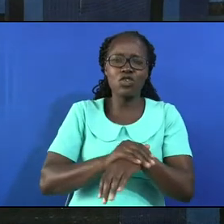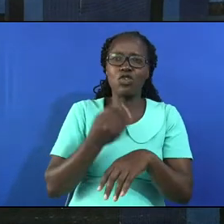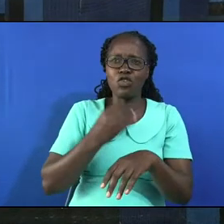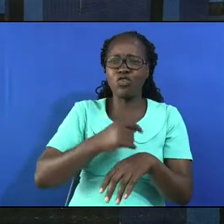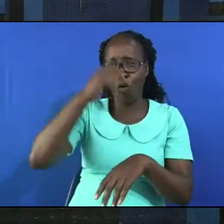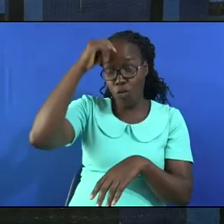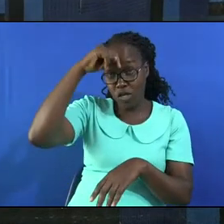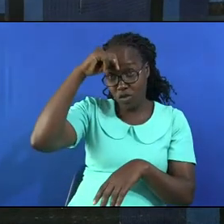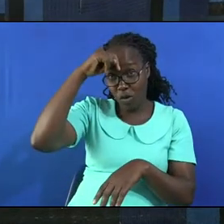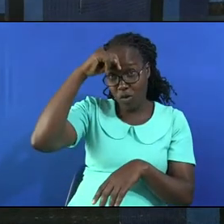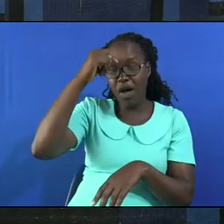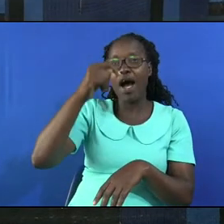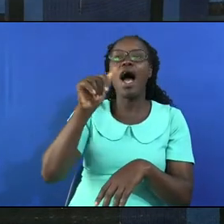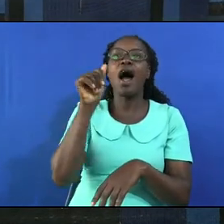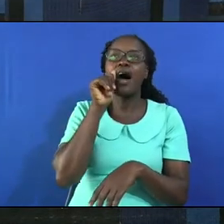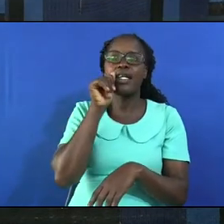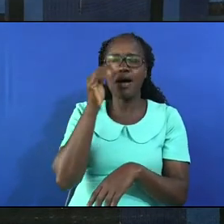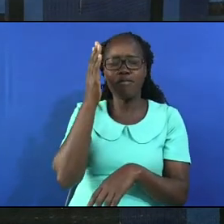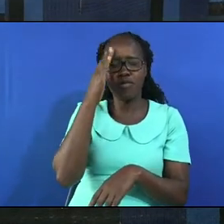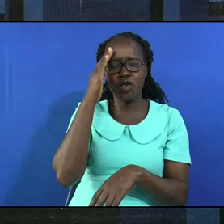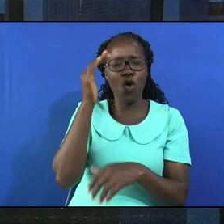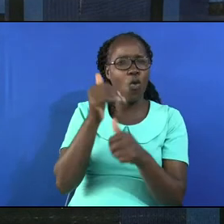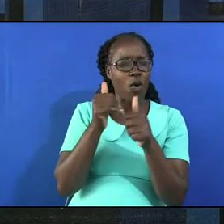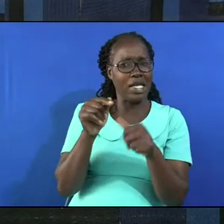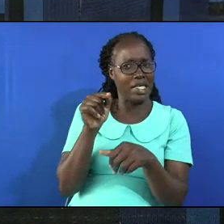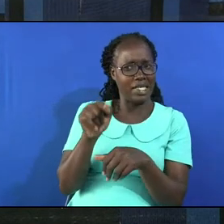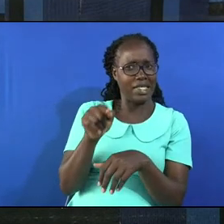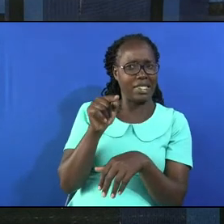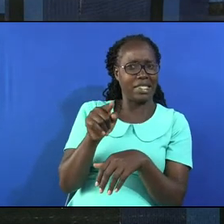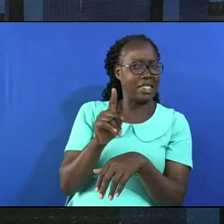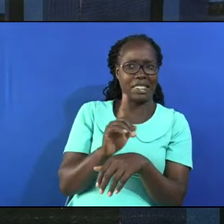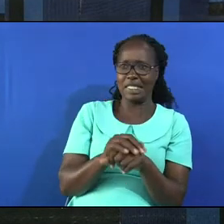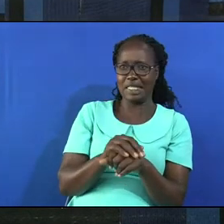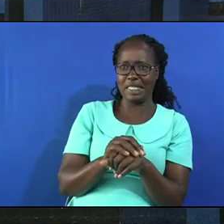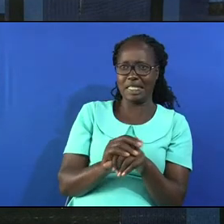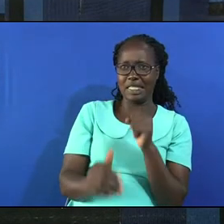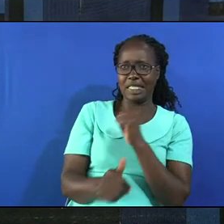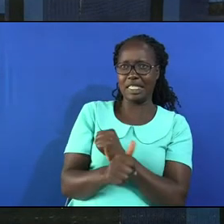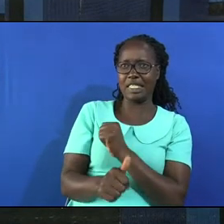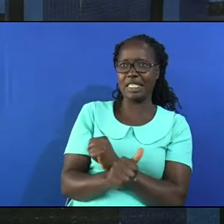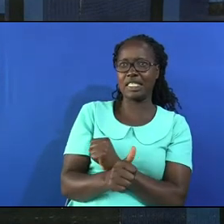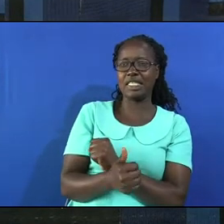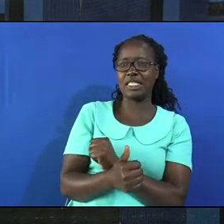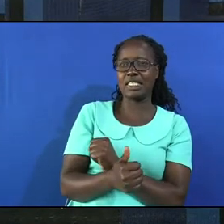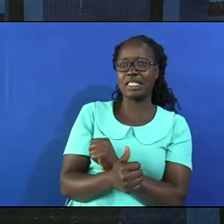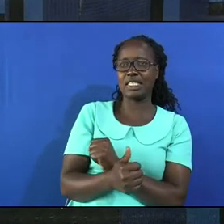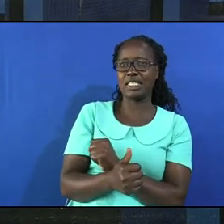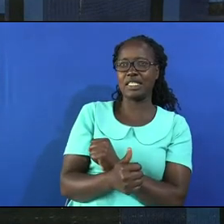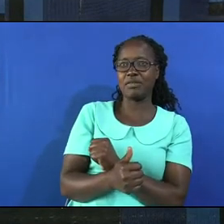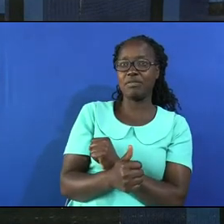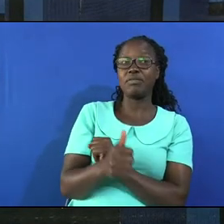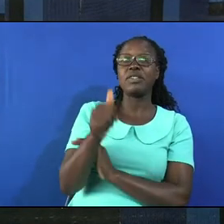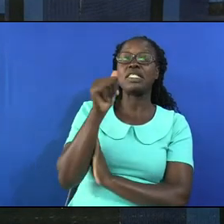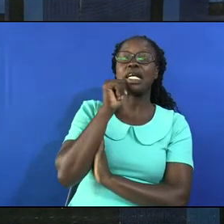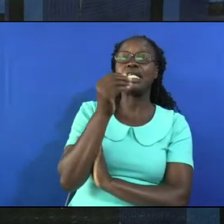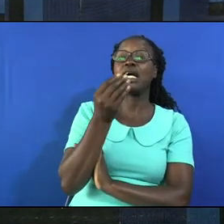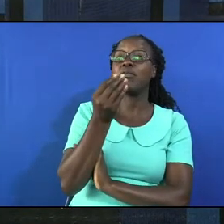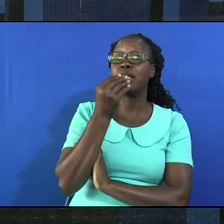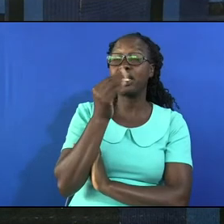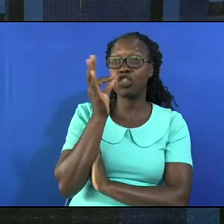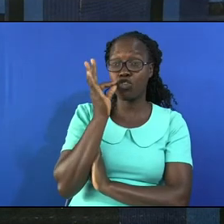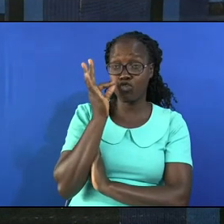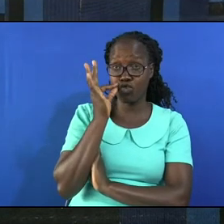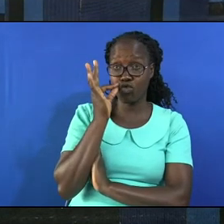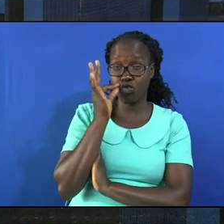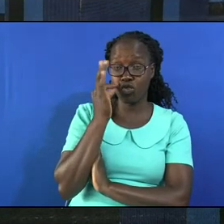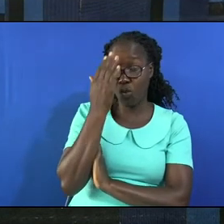for wisdom, Adam knew that this is disaster. And Adam ate that